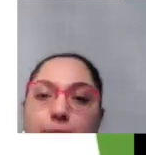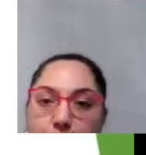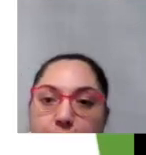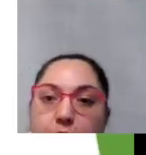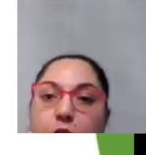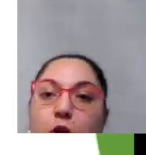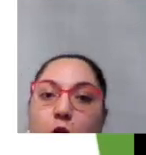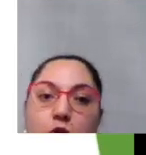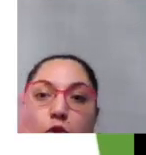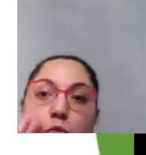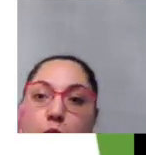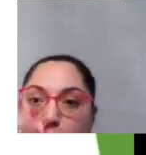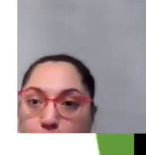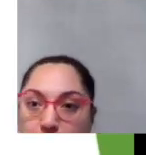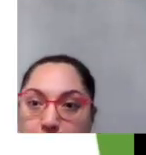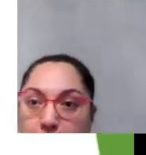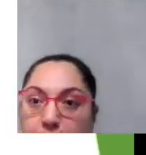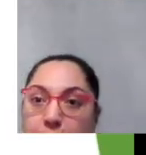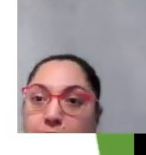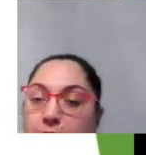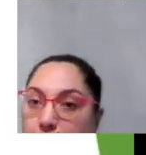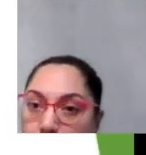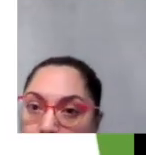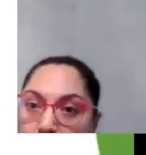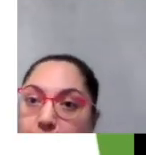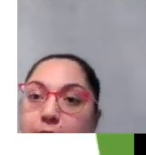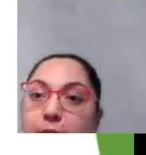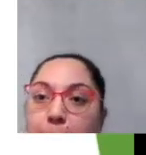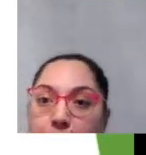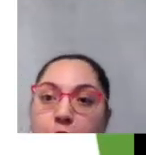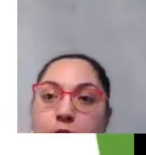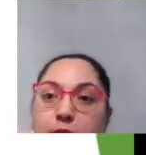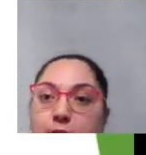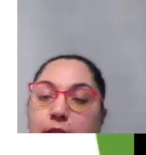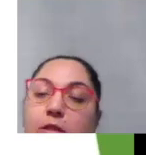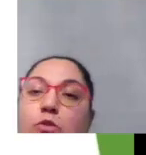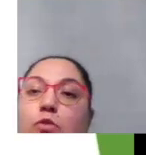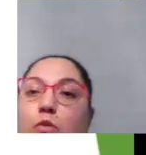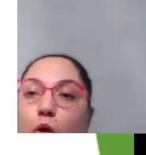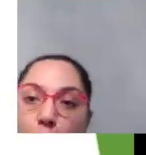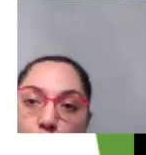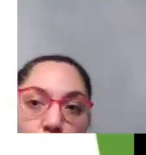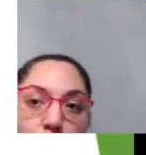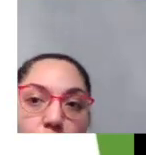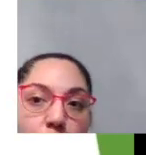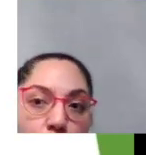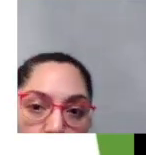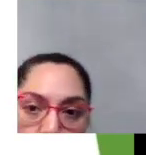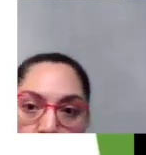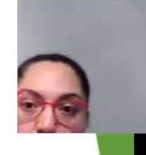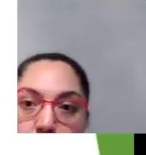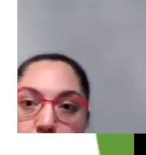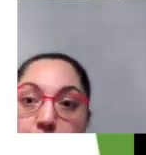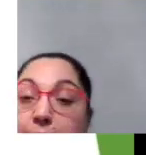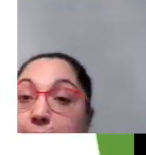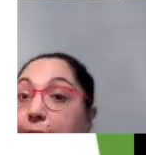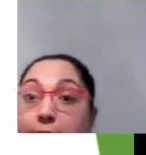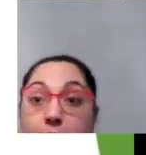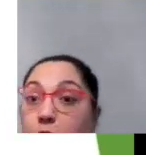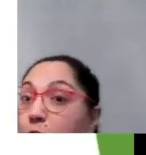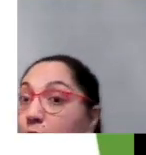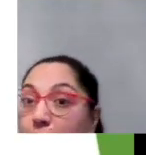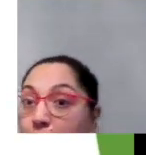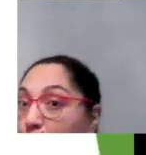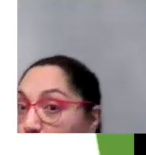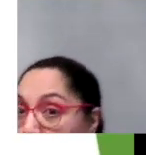So all of the PowerPoints were sent, and for any reason you did not receive a PowerPoint, please let